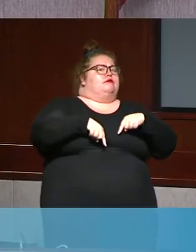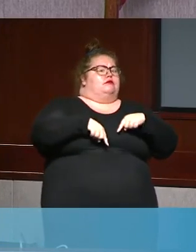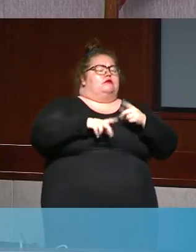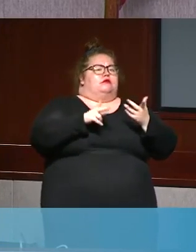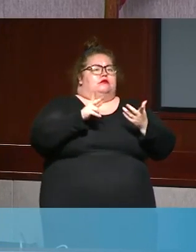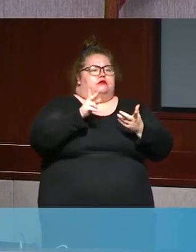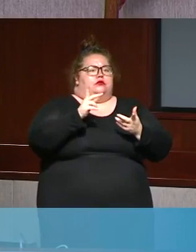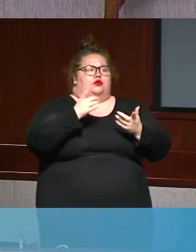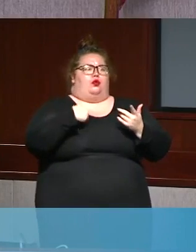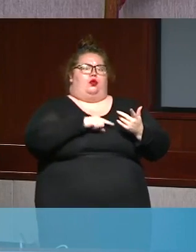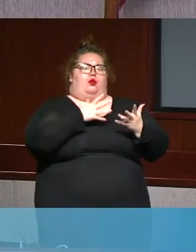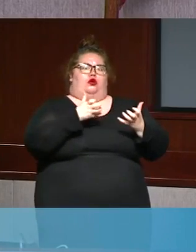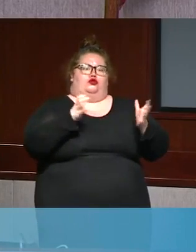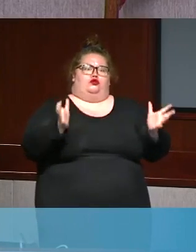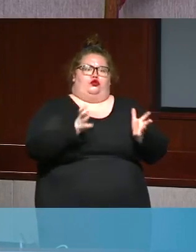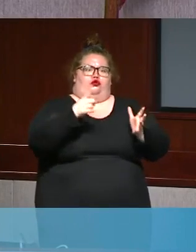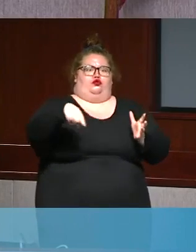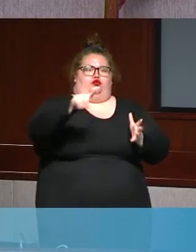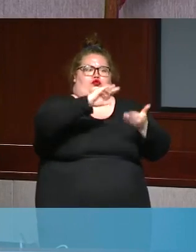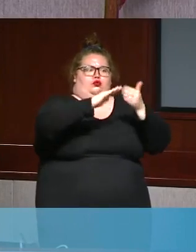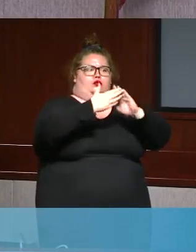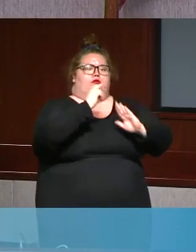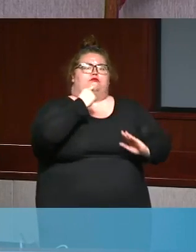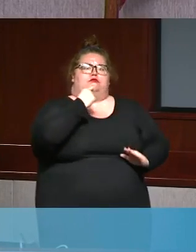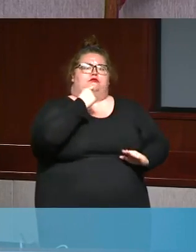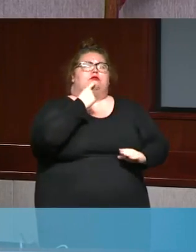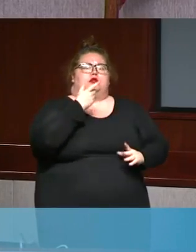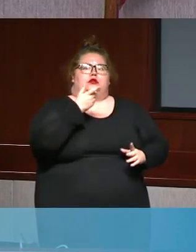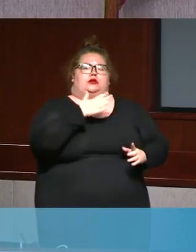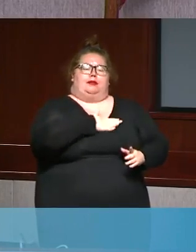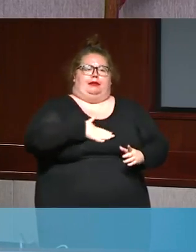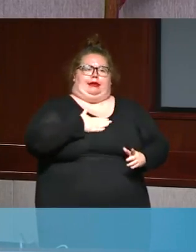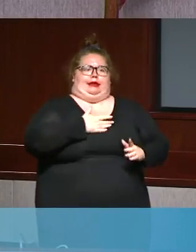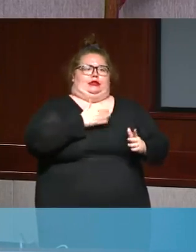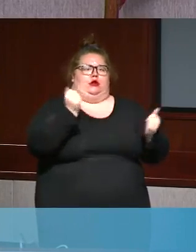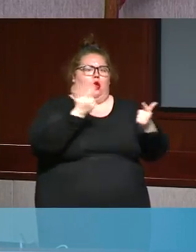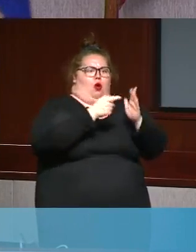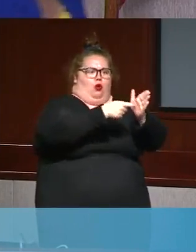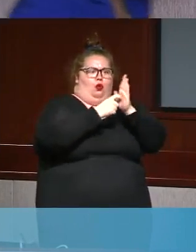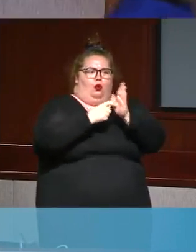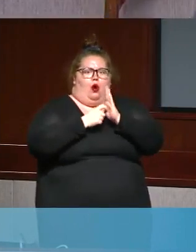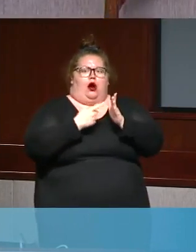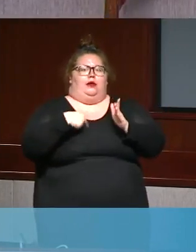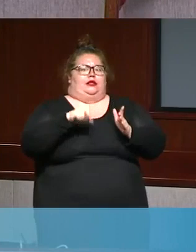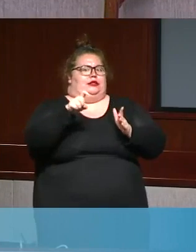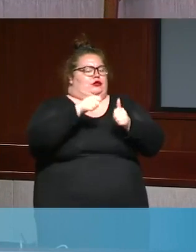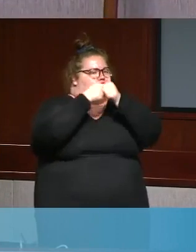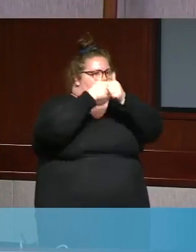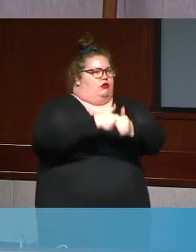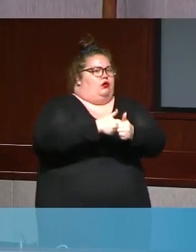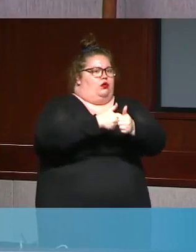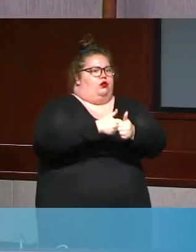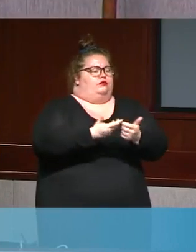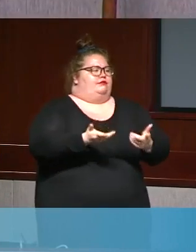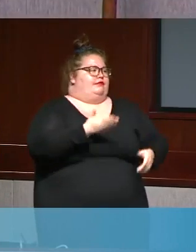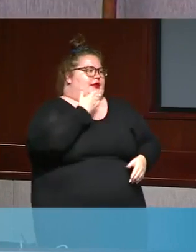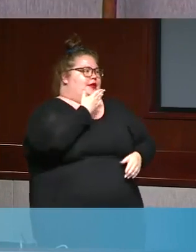community to take this seriously and implement those protective measures. Thank you so much.